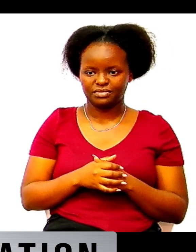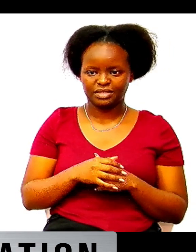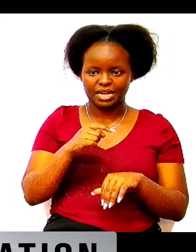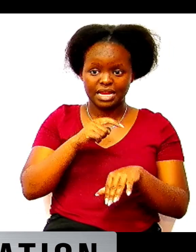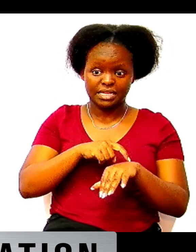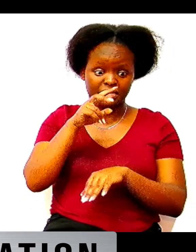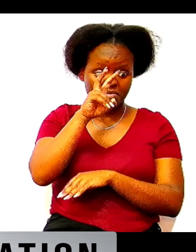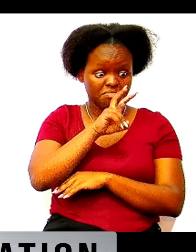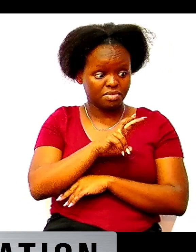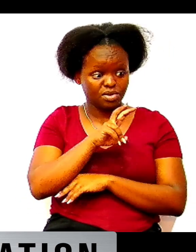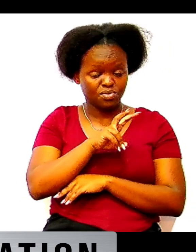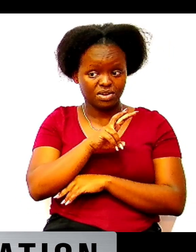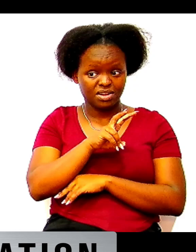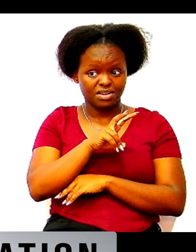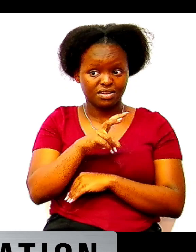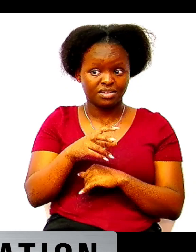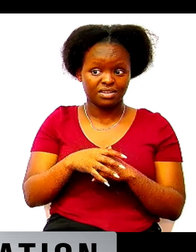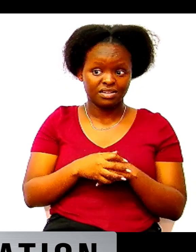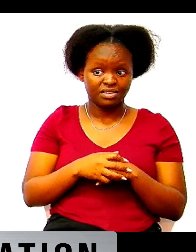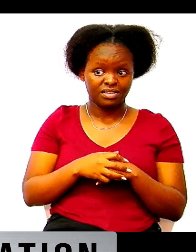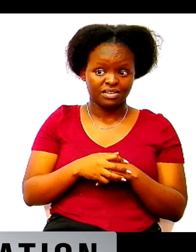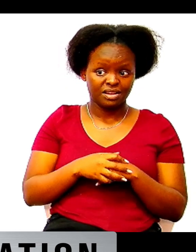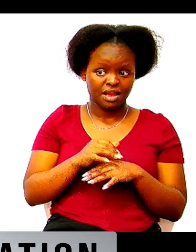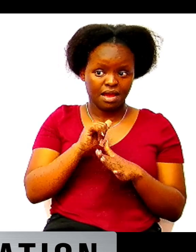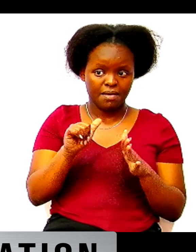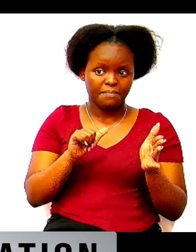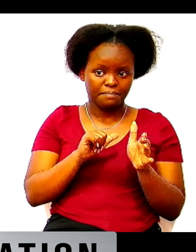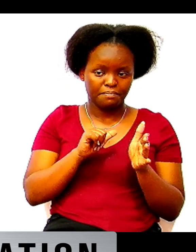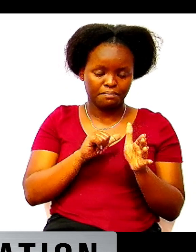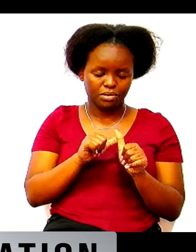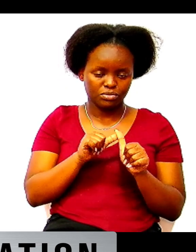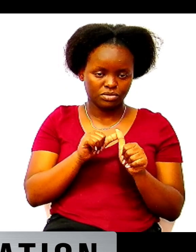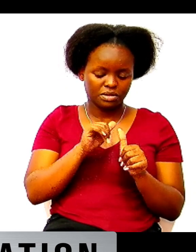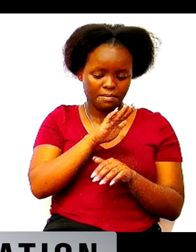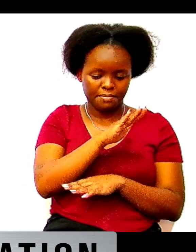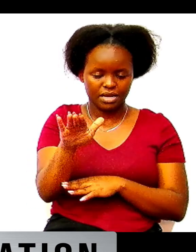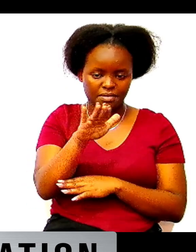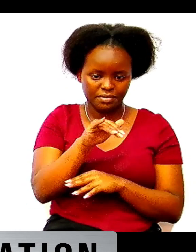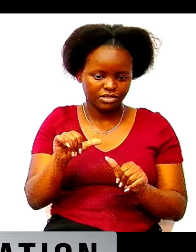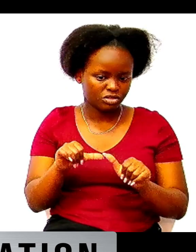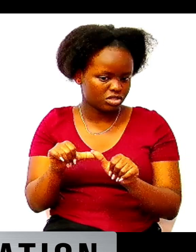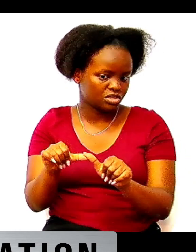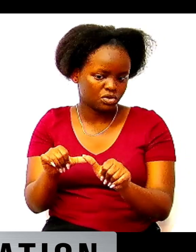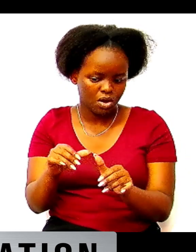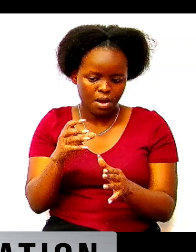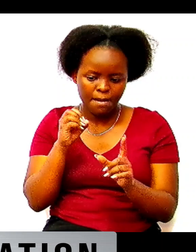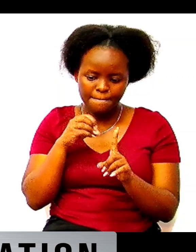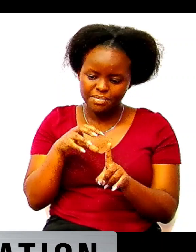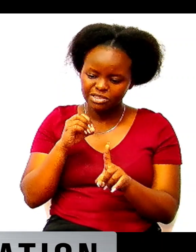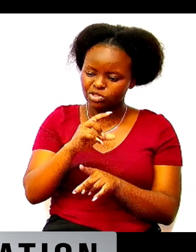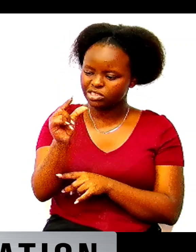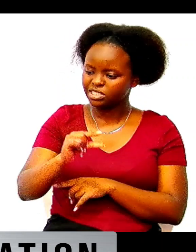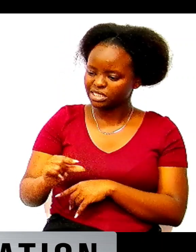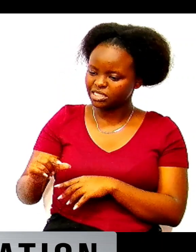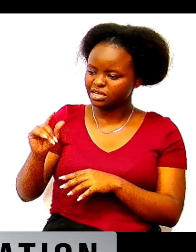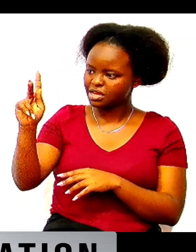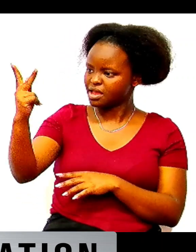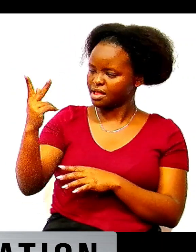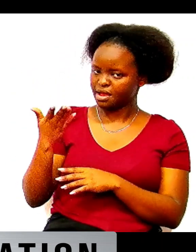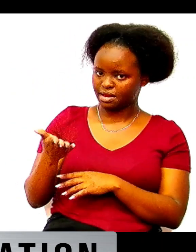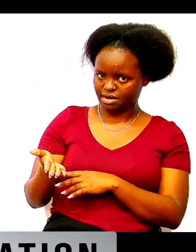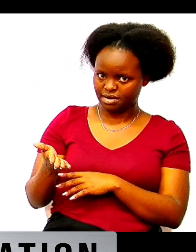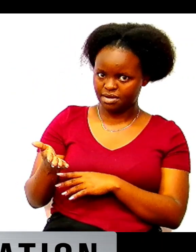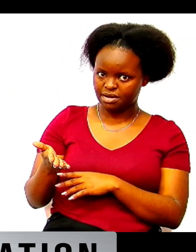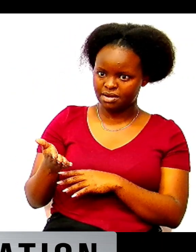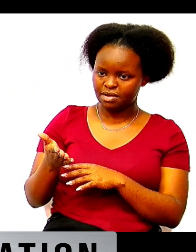look at the clip about the parliament that was going on, they mentioned the Gen Zs of Kenya bossing